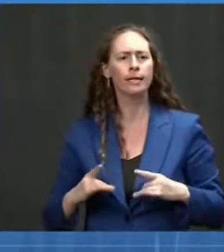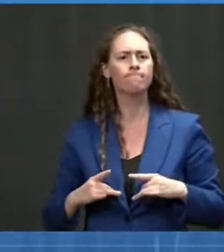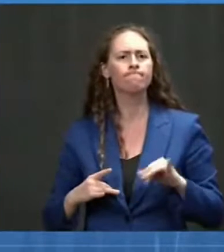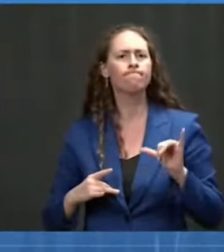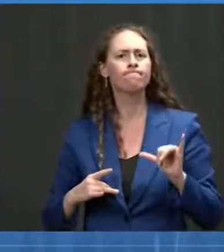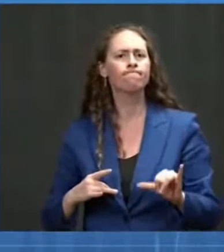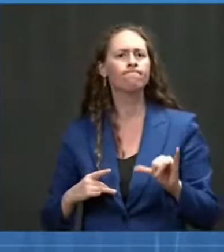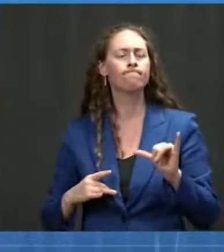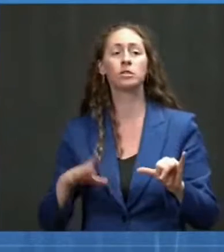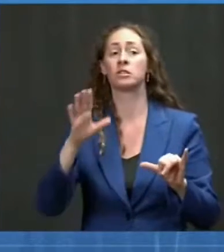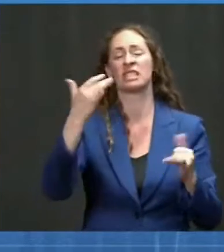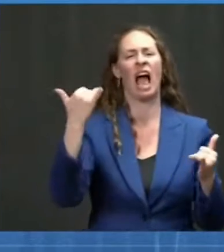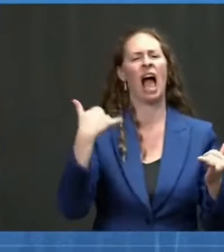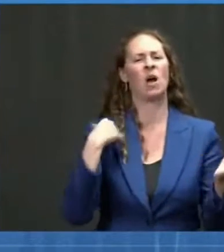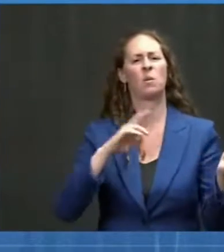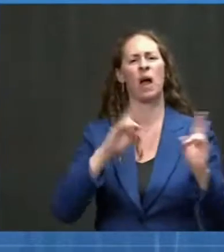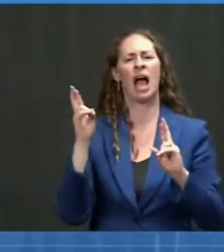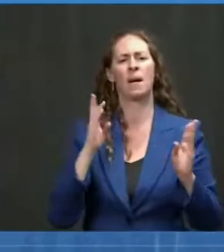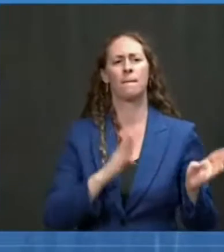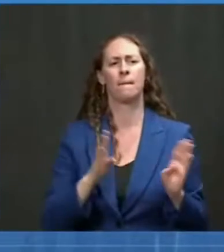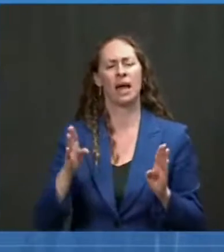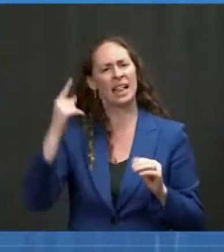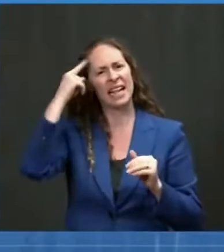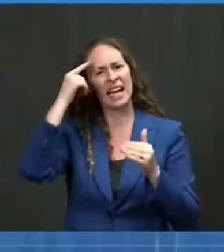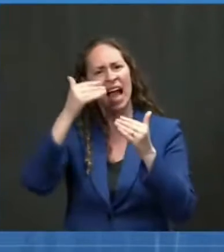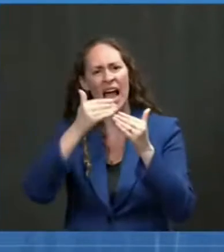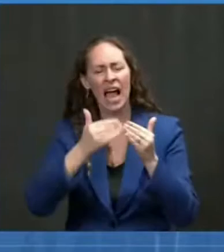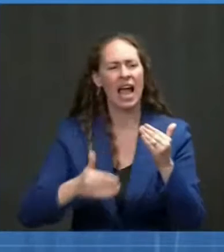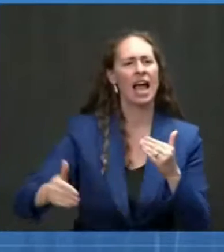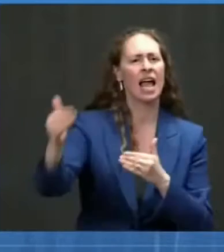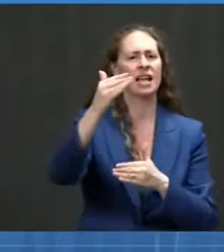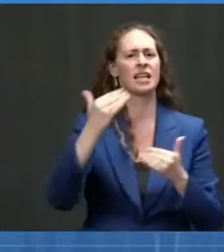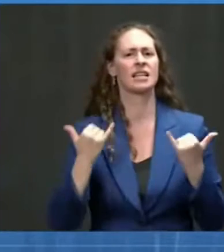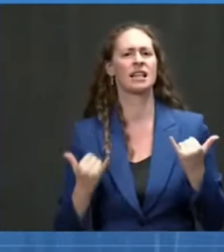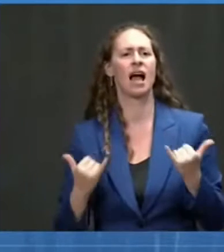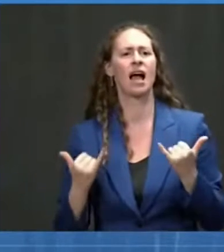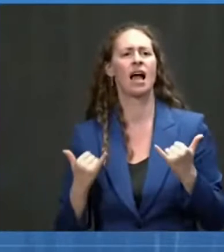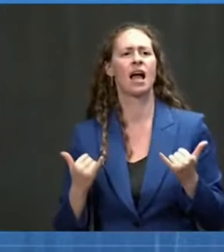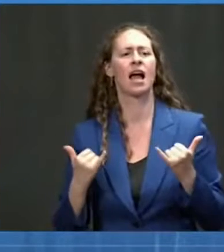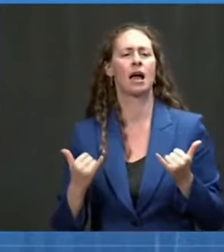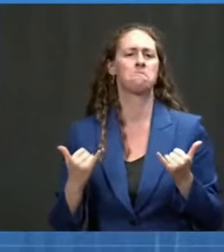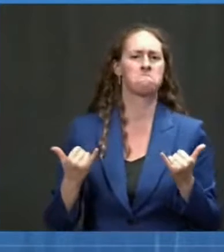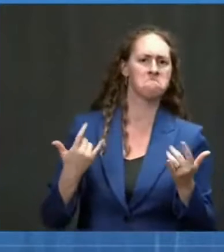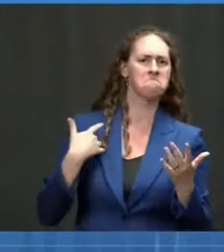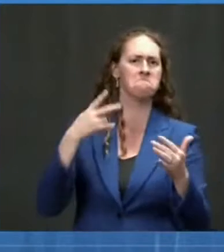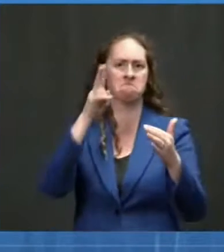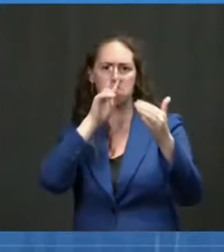for a time in, September